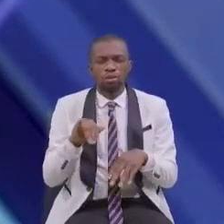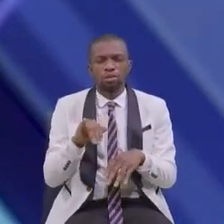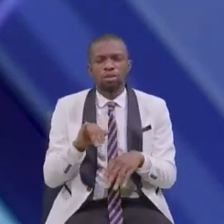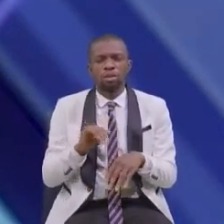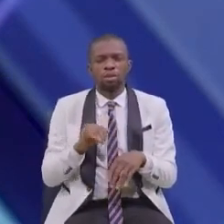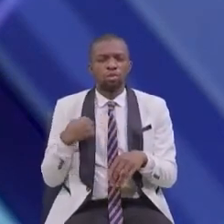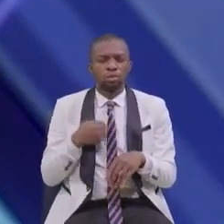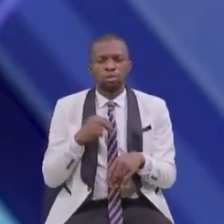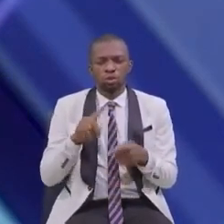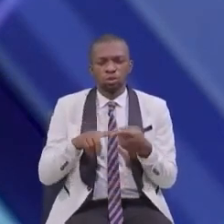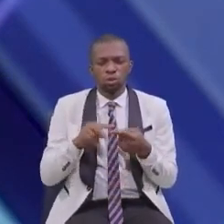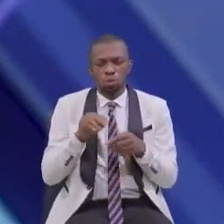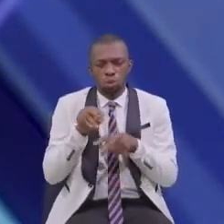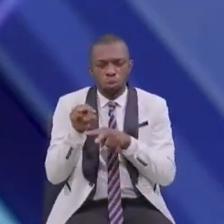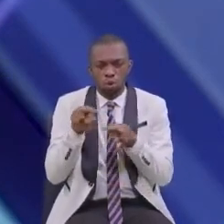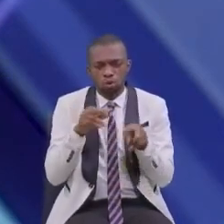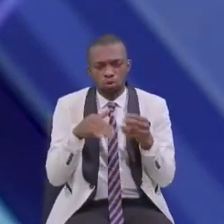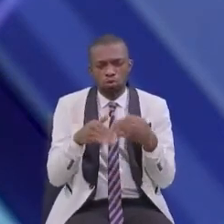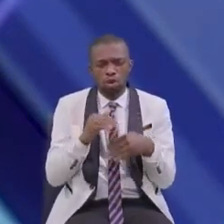over our holiness.